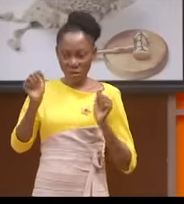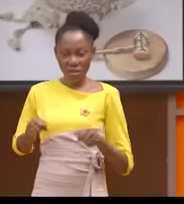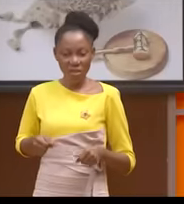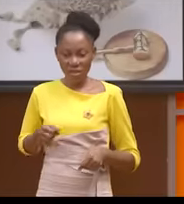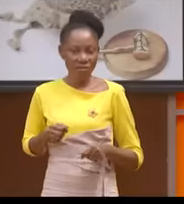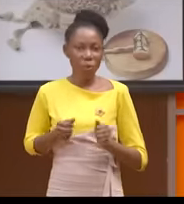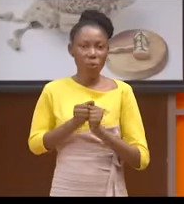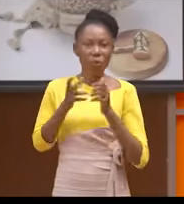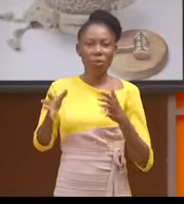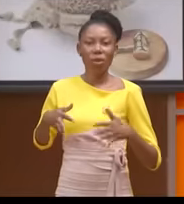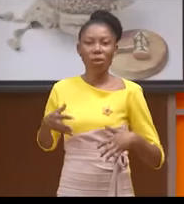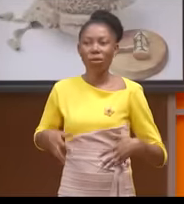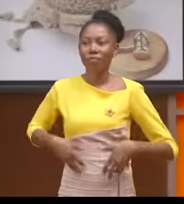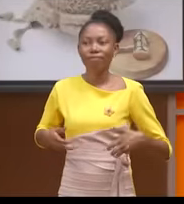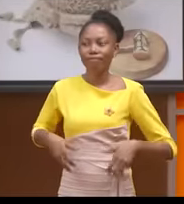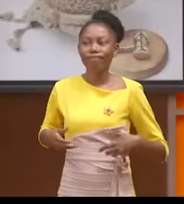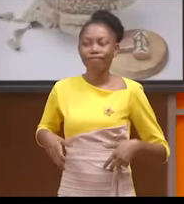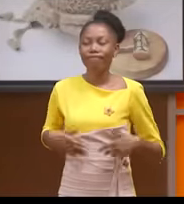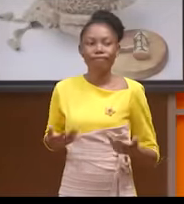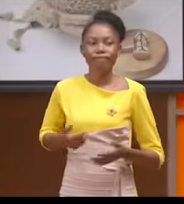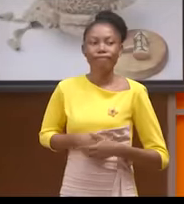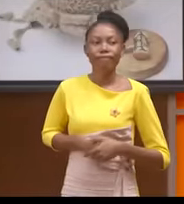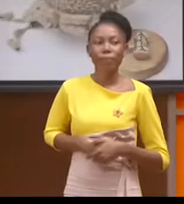and being antagonistic towards each